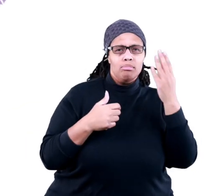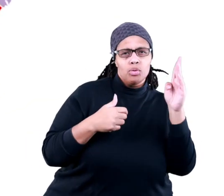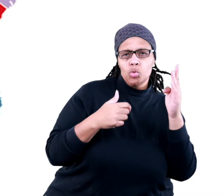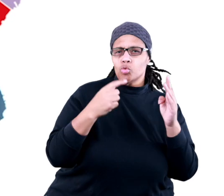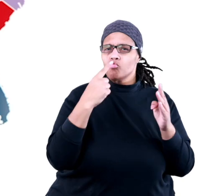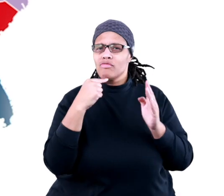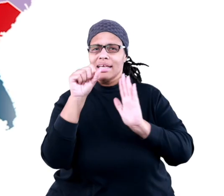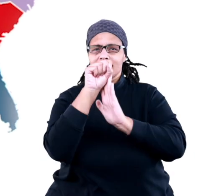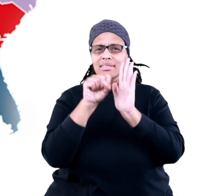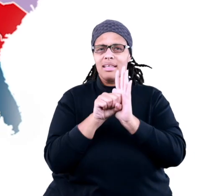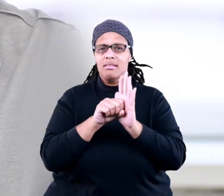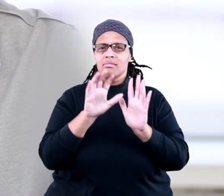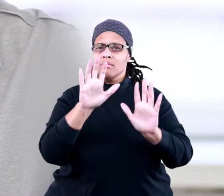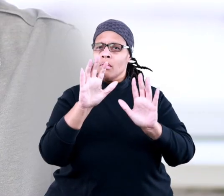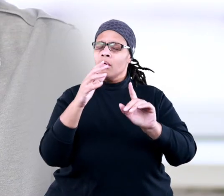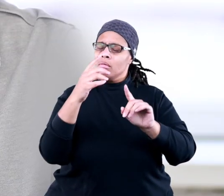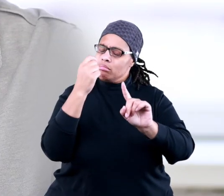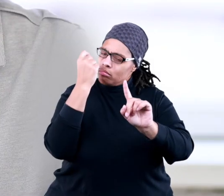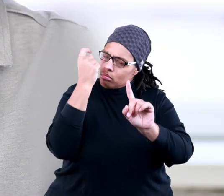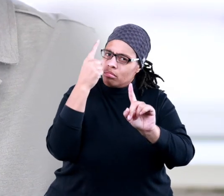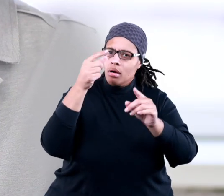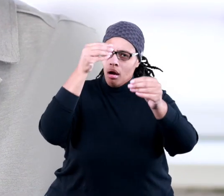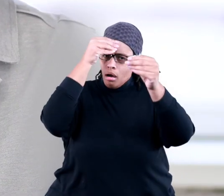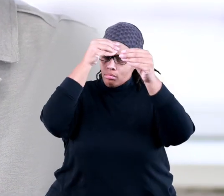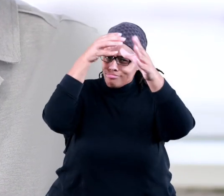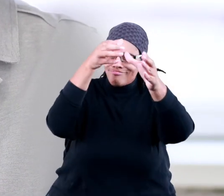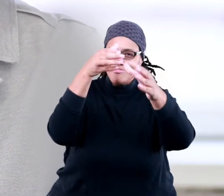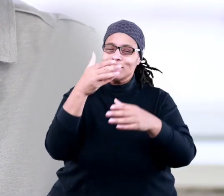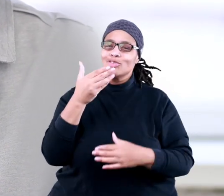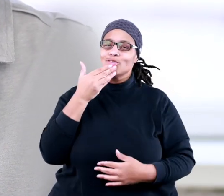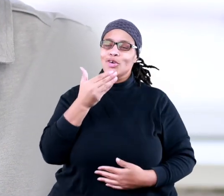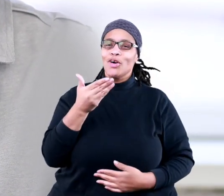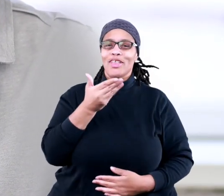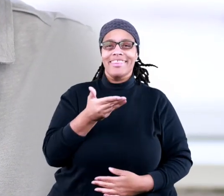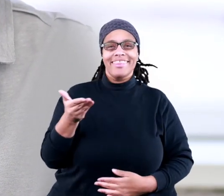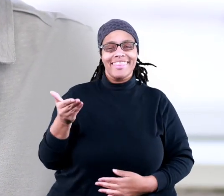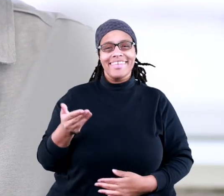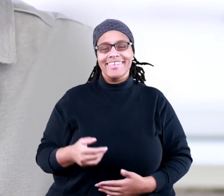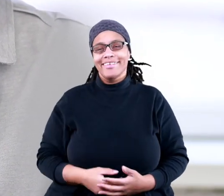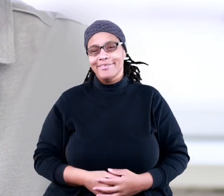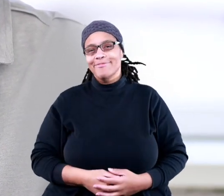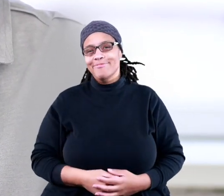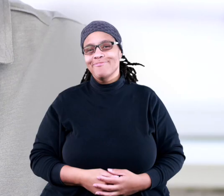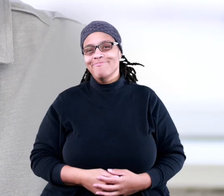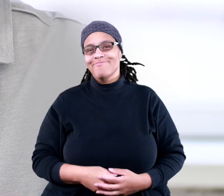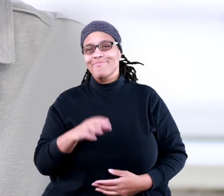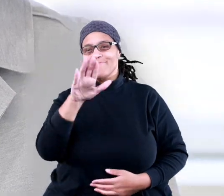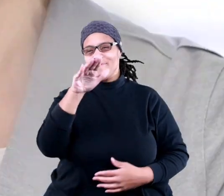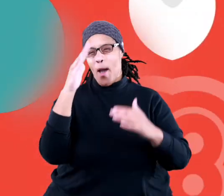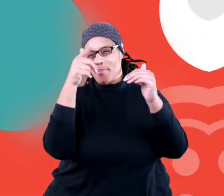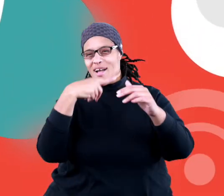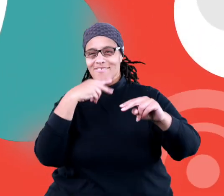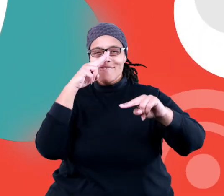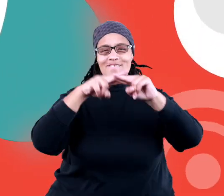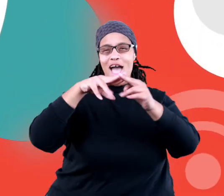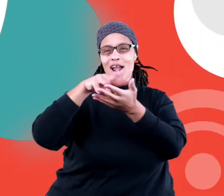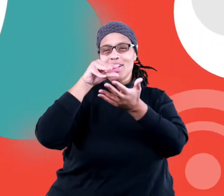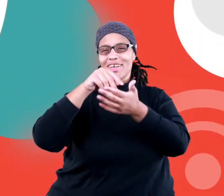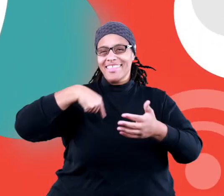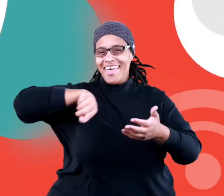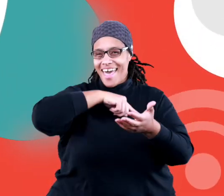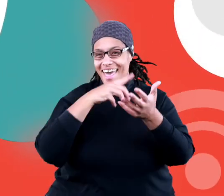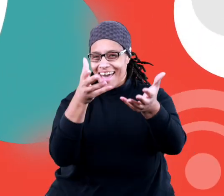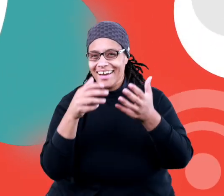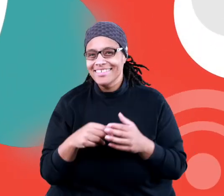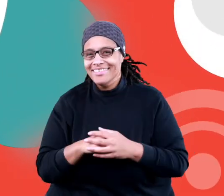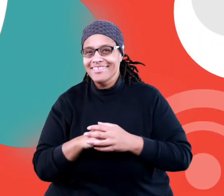in a blue or red state, one thing's for sure, being informed is a good thing. Hope you had fun